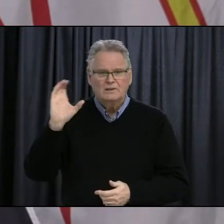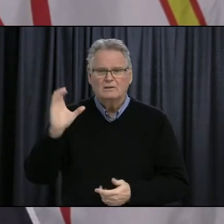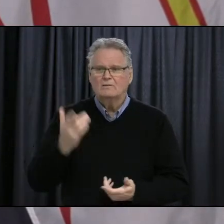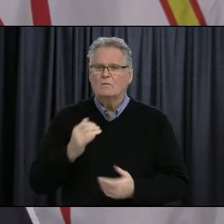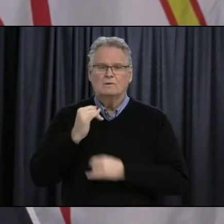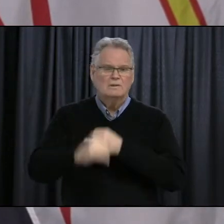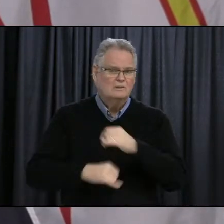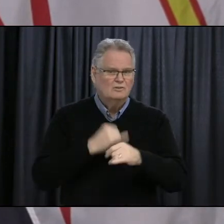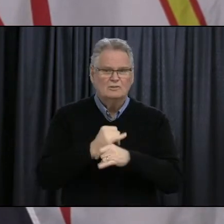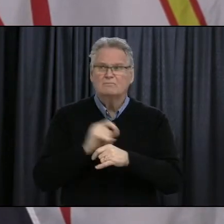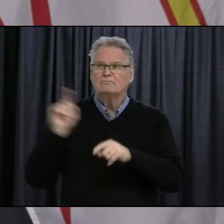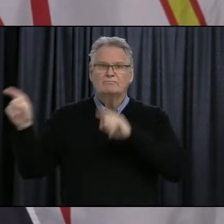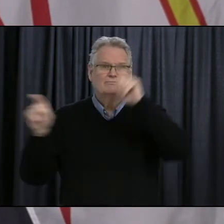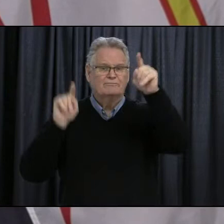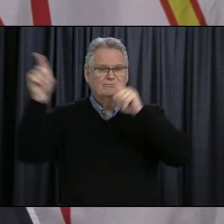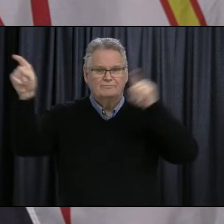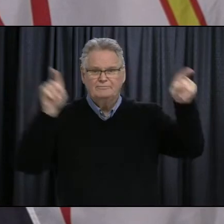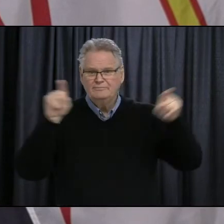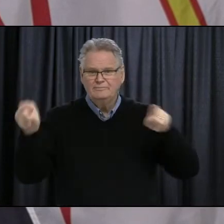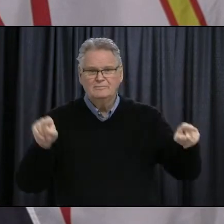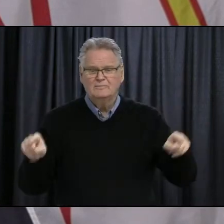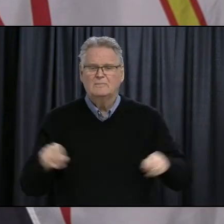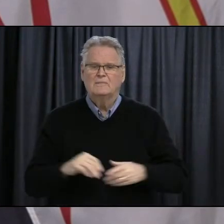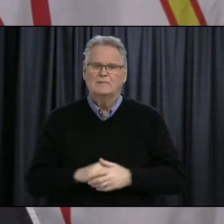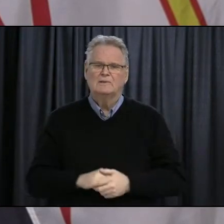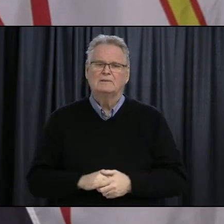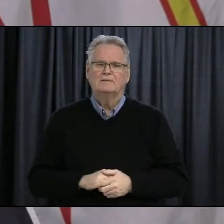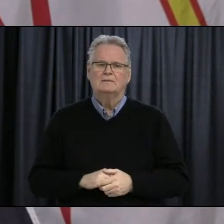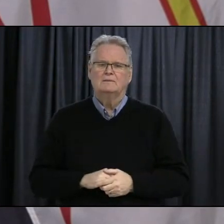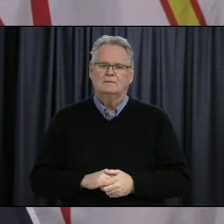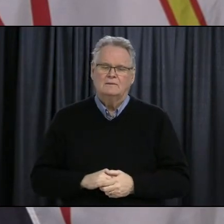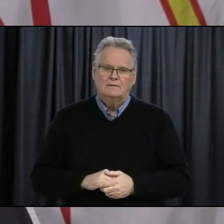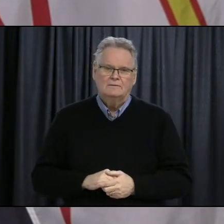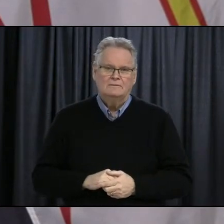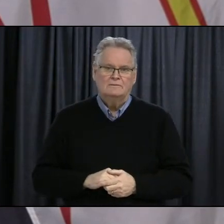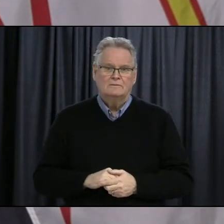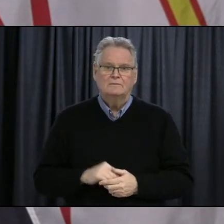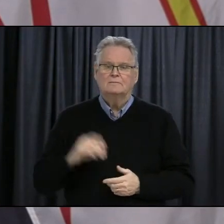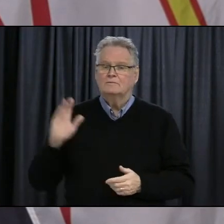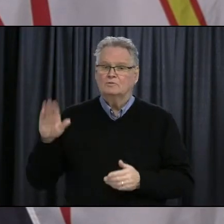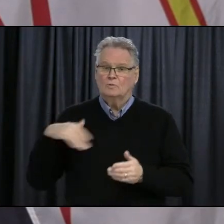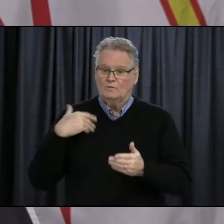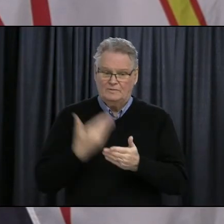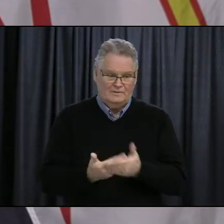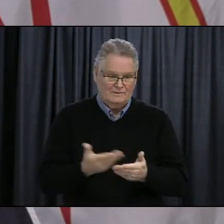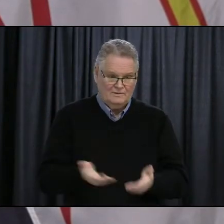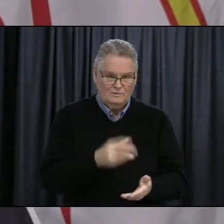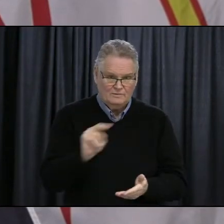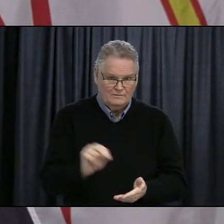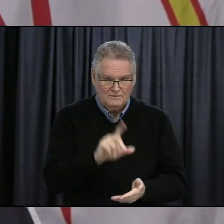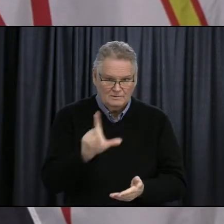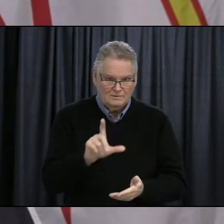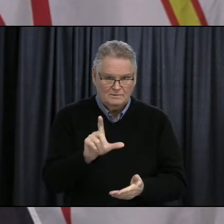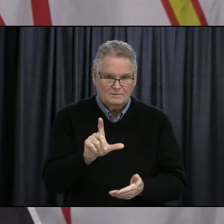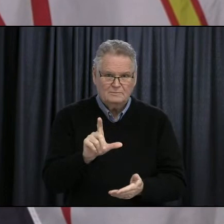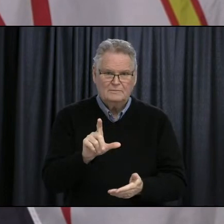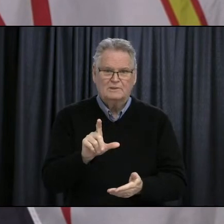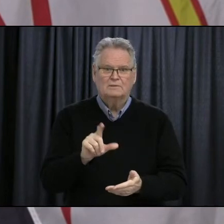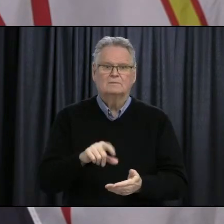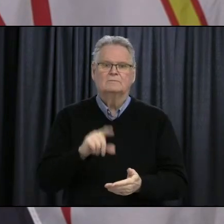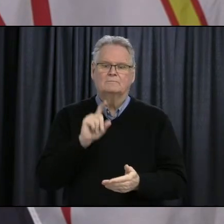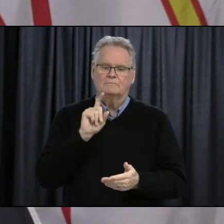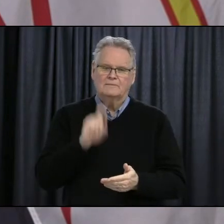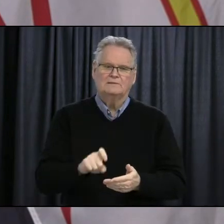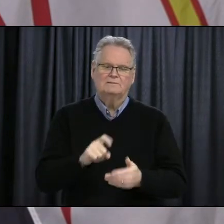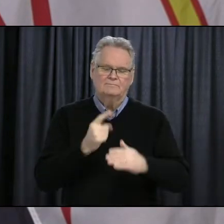safe option at this point. Rotational workers are not permitted to leave their property for 14 days. This means they cannot go